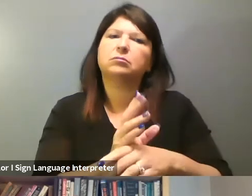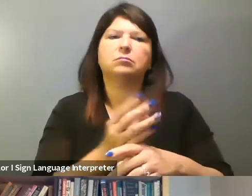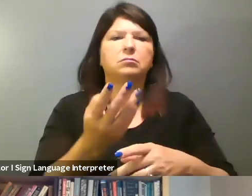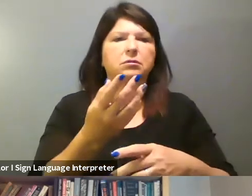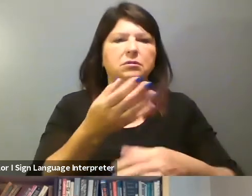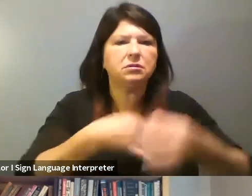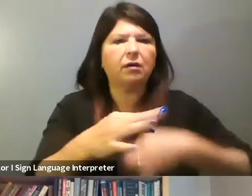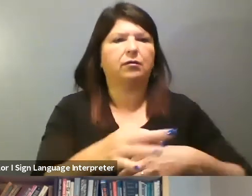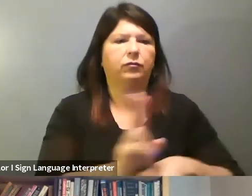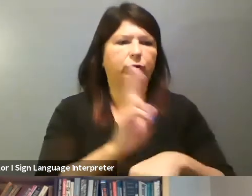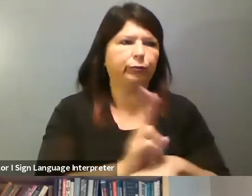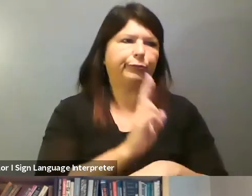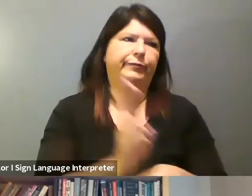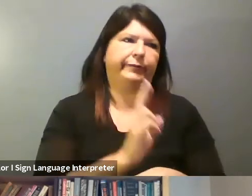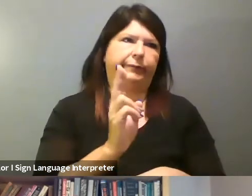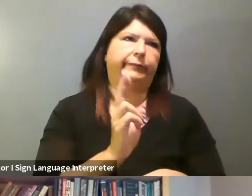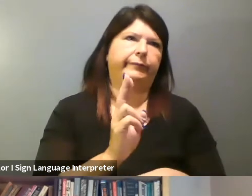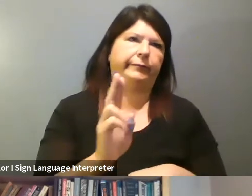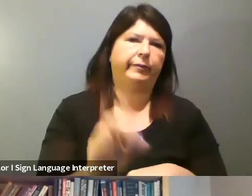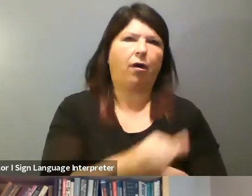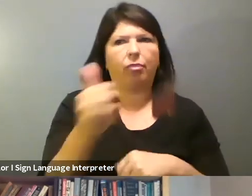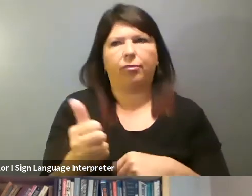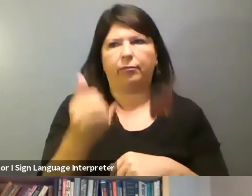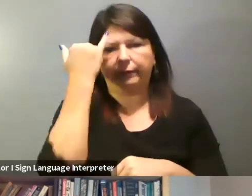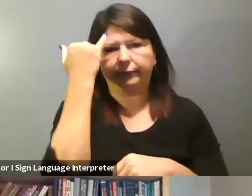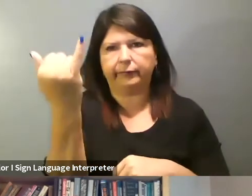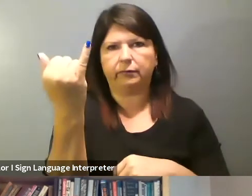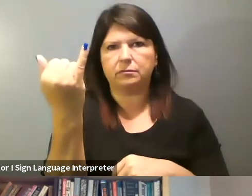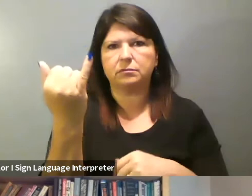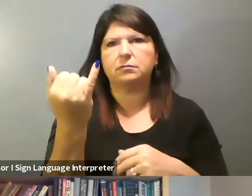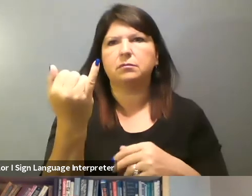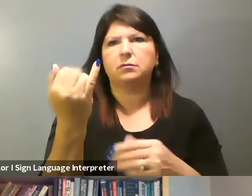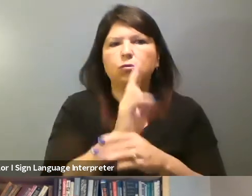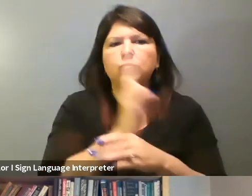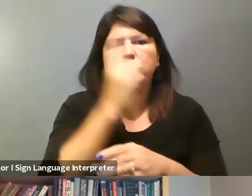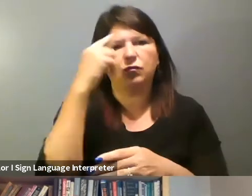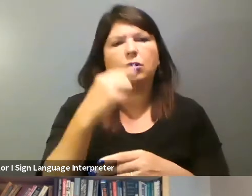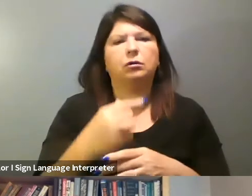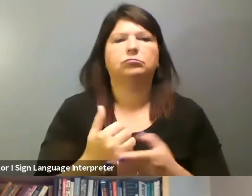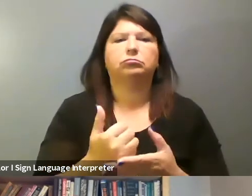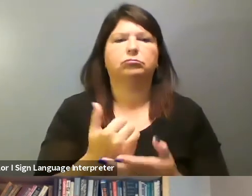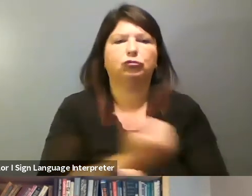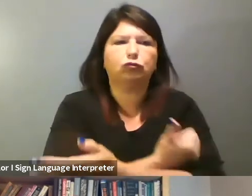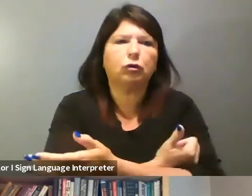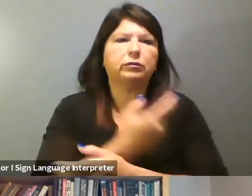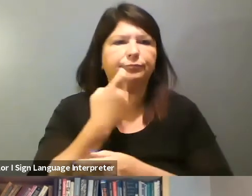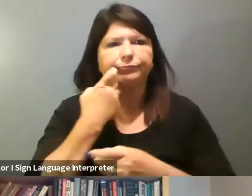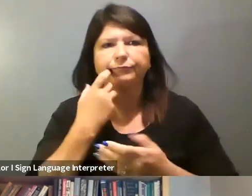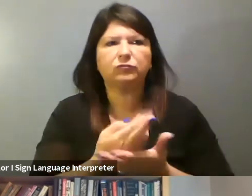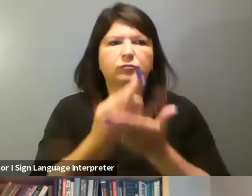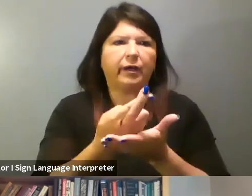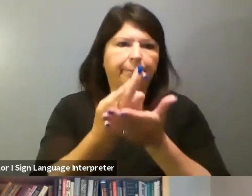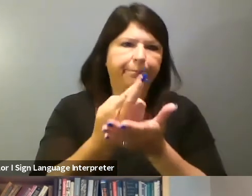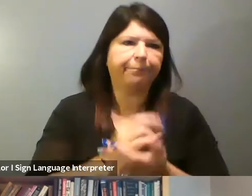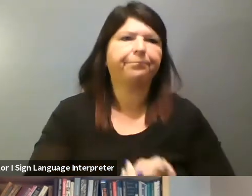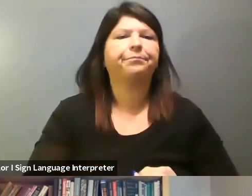true methodology in drug rehabilitation. Well, that's good that you were open to that. Now,